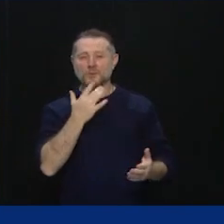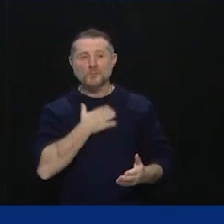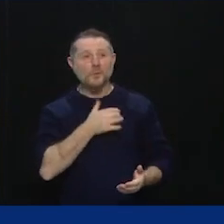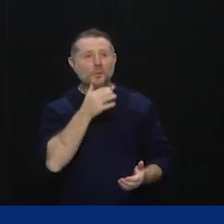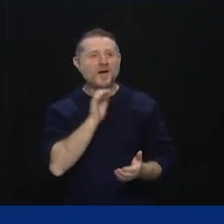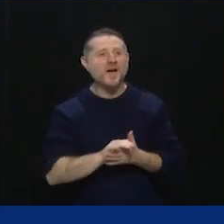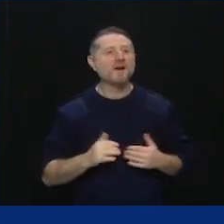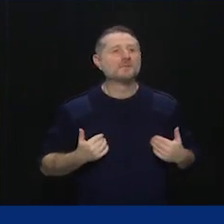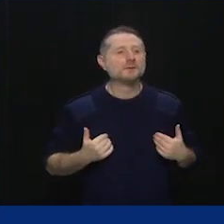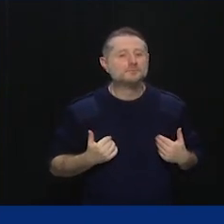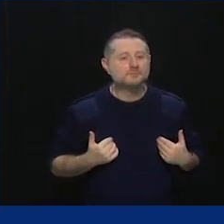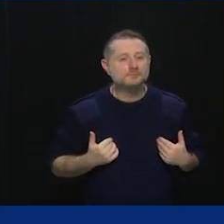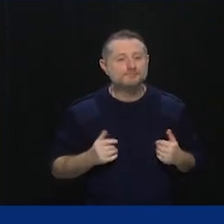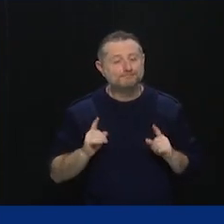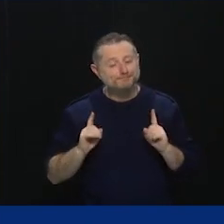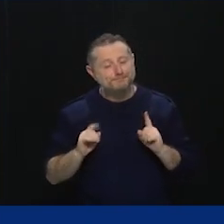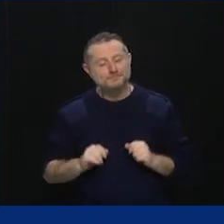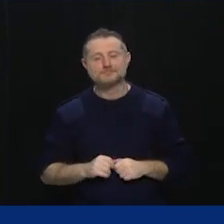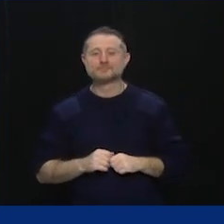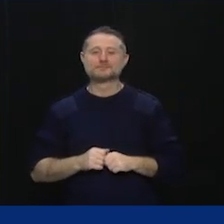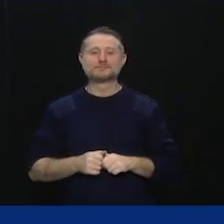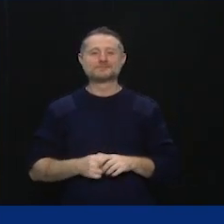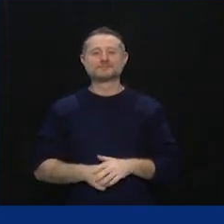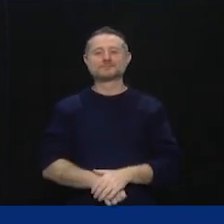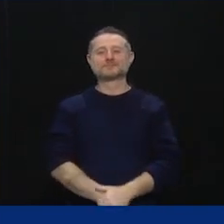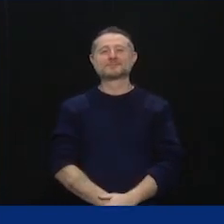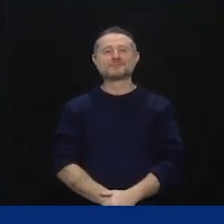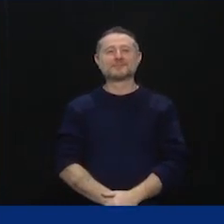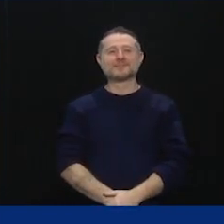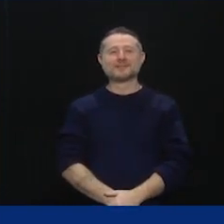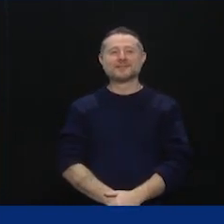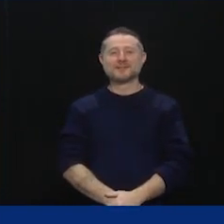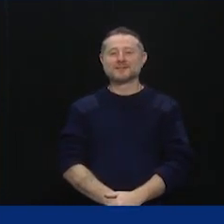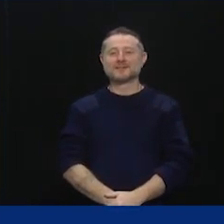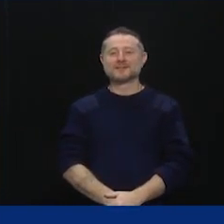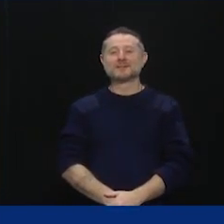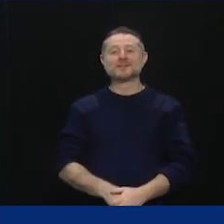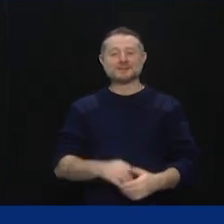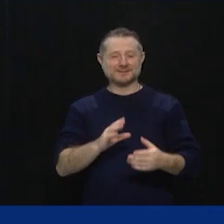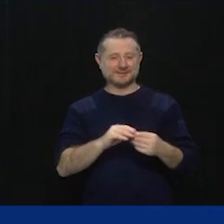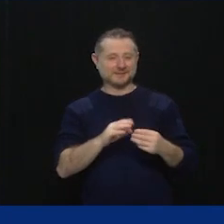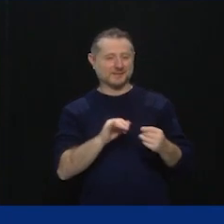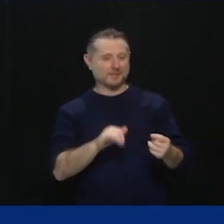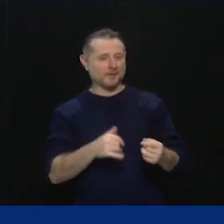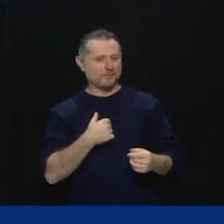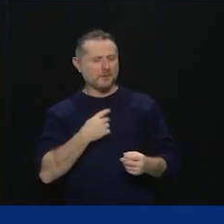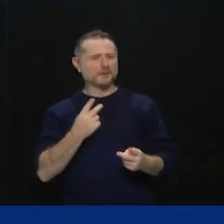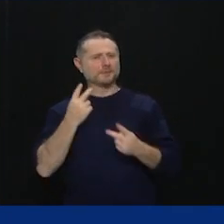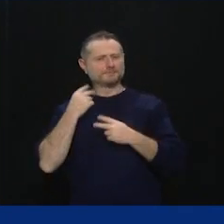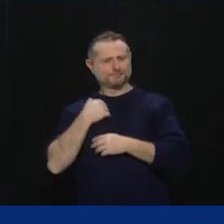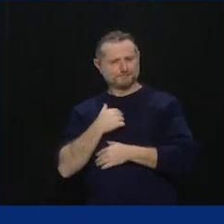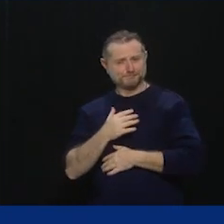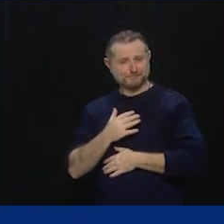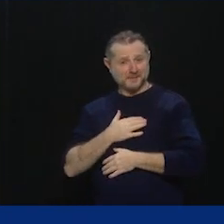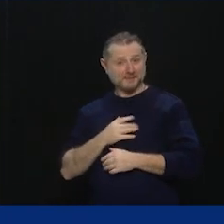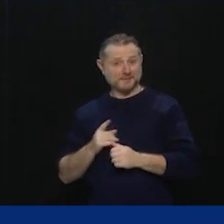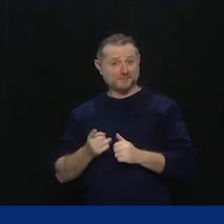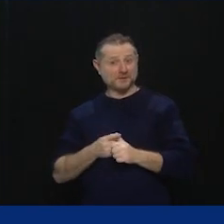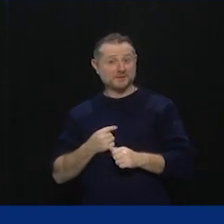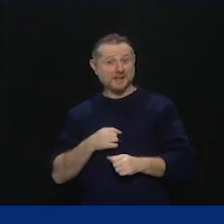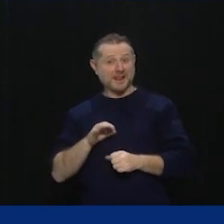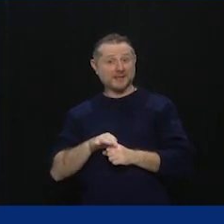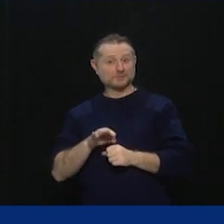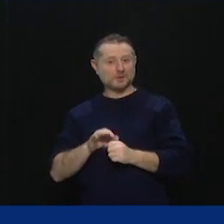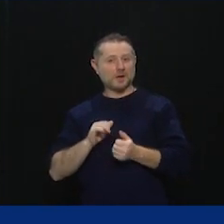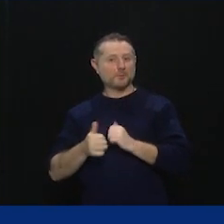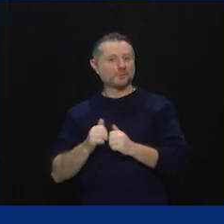Actually, Jim, when you told that story, I remembered back in my first election campaign, I got up and forgot to thank my wife. And